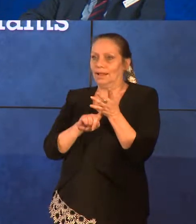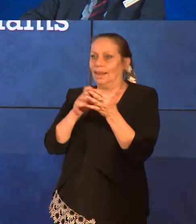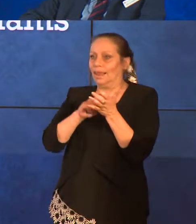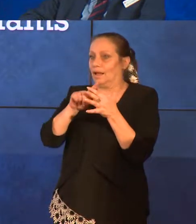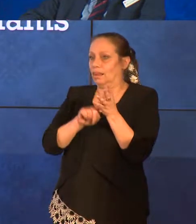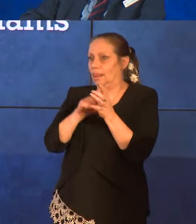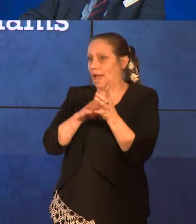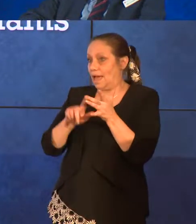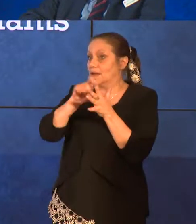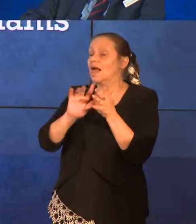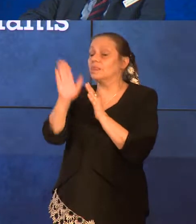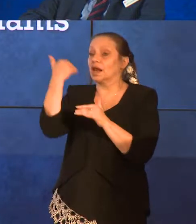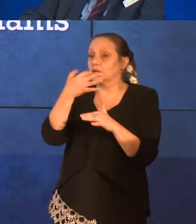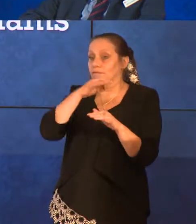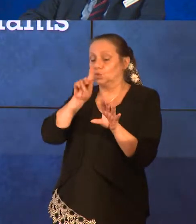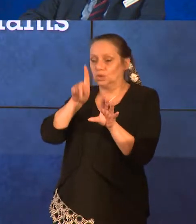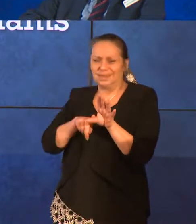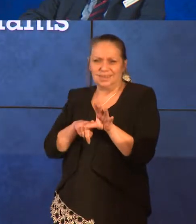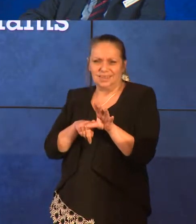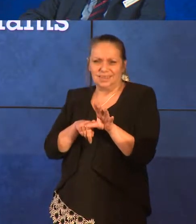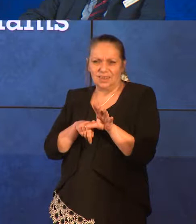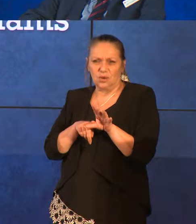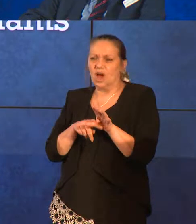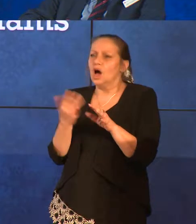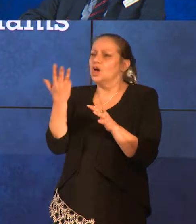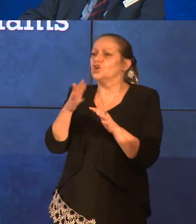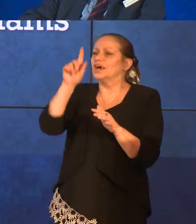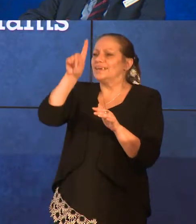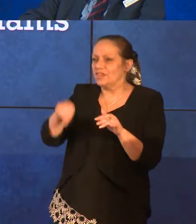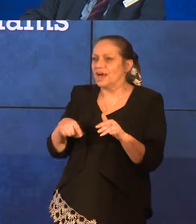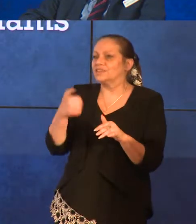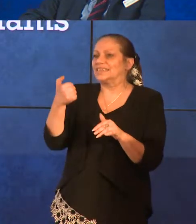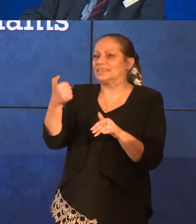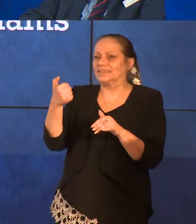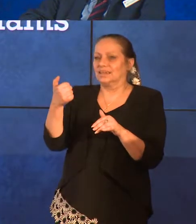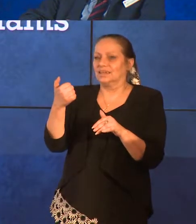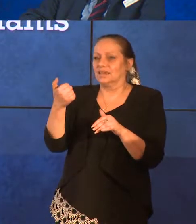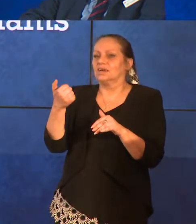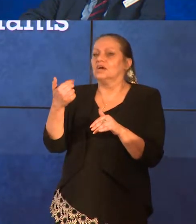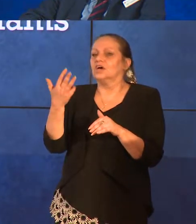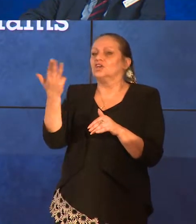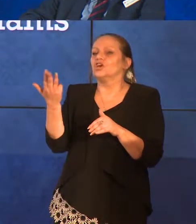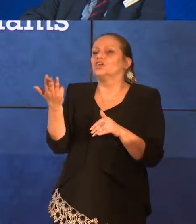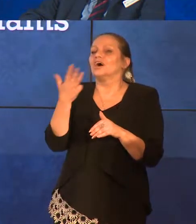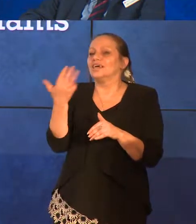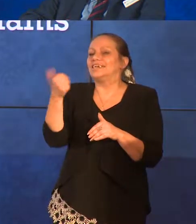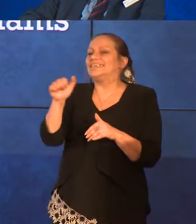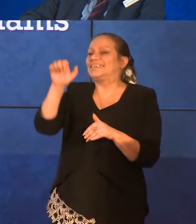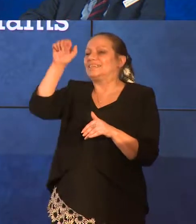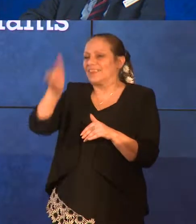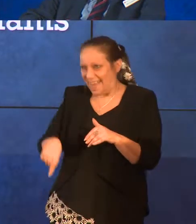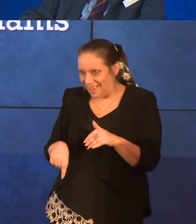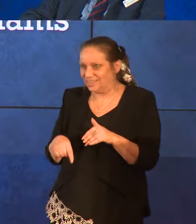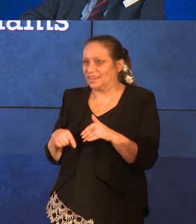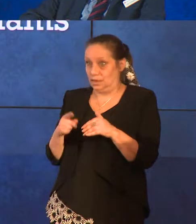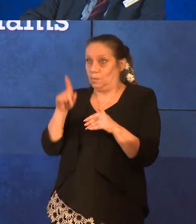In the last financial year, we assisted nearly 96,000 Victorians and 22,000 people identified as having a